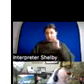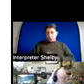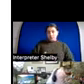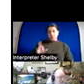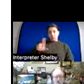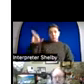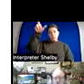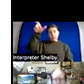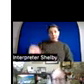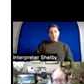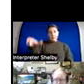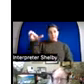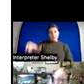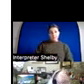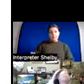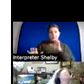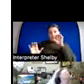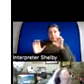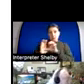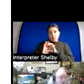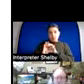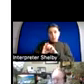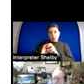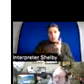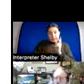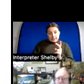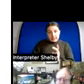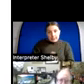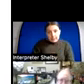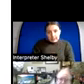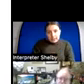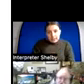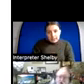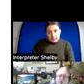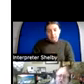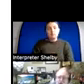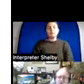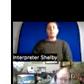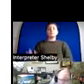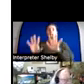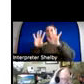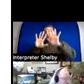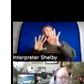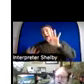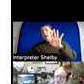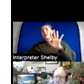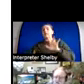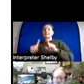shows a small subset of the different types of neural network